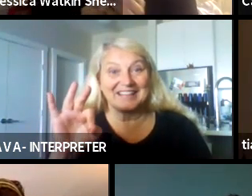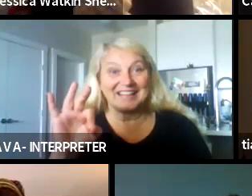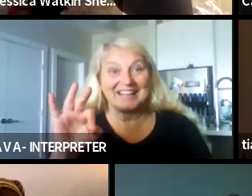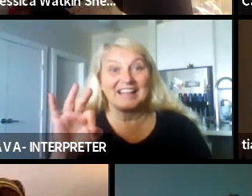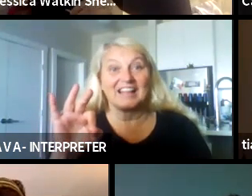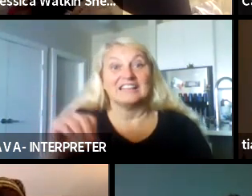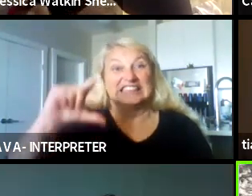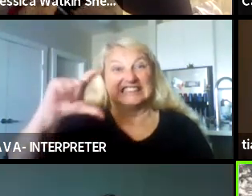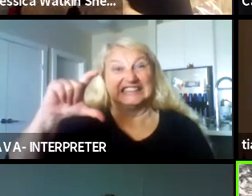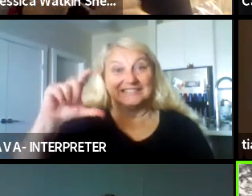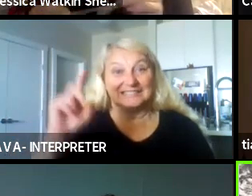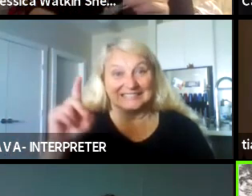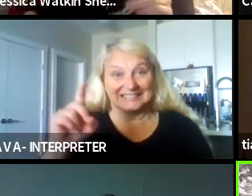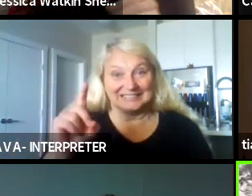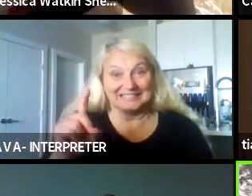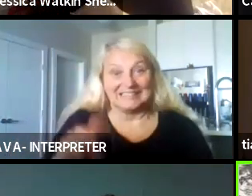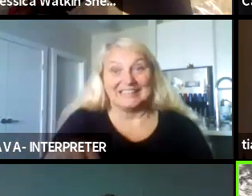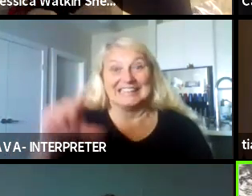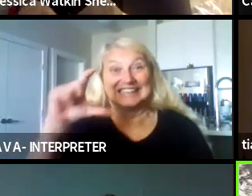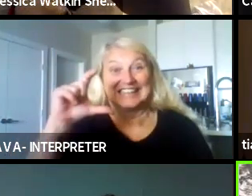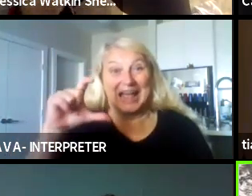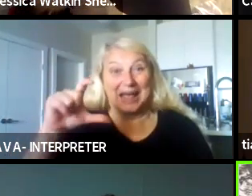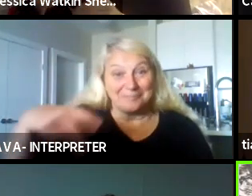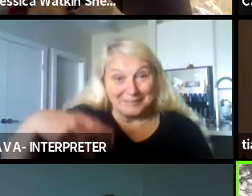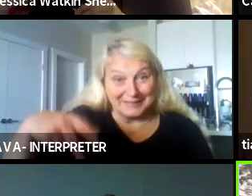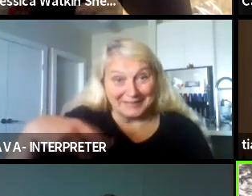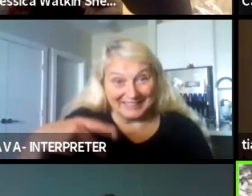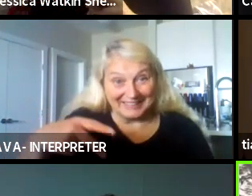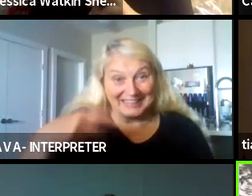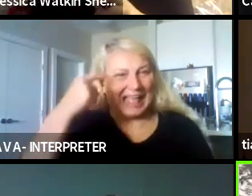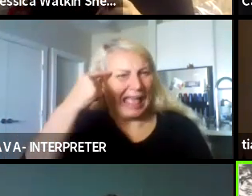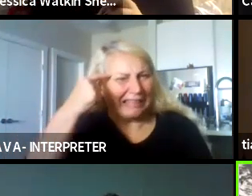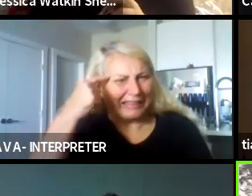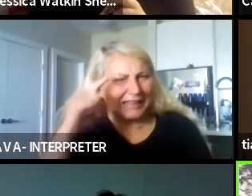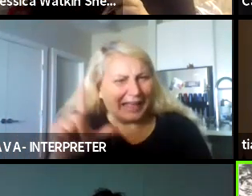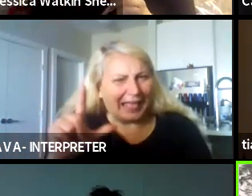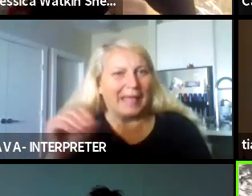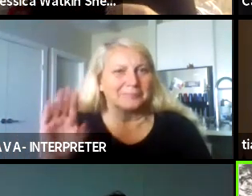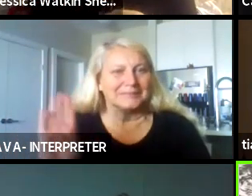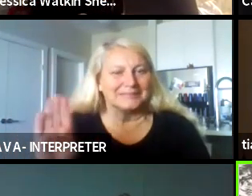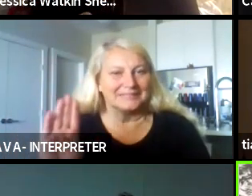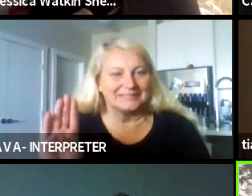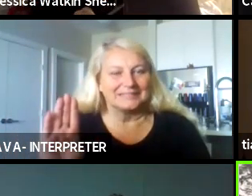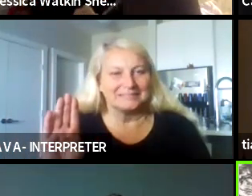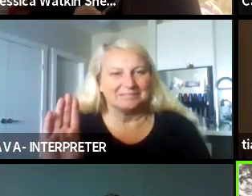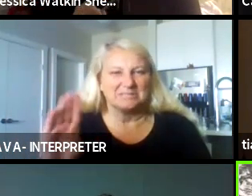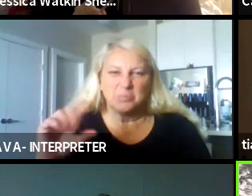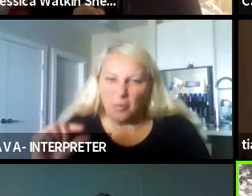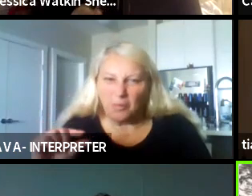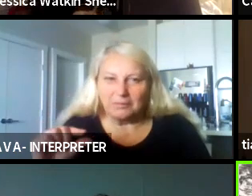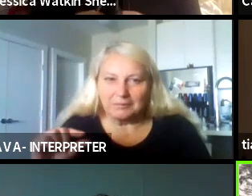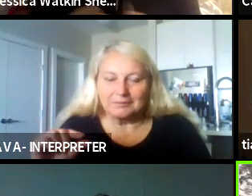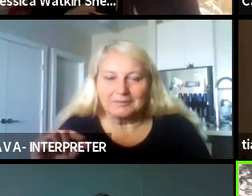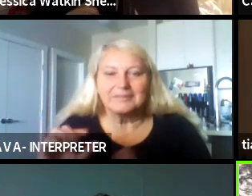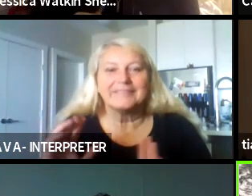https://recapd.com/w-bf-D-P, I believe it's an L and a B. small.